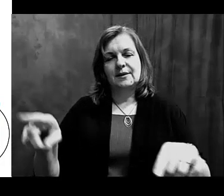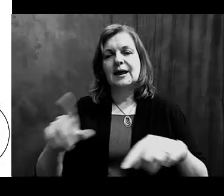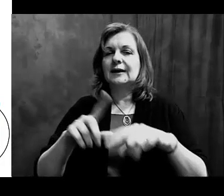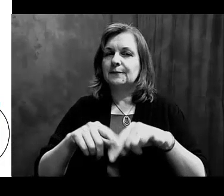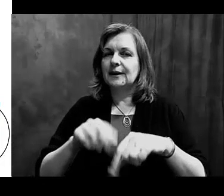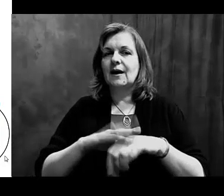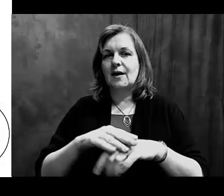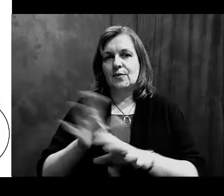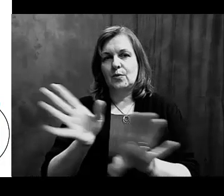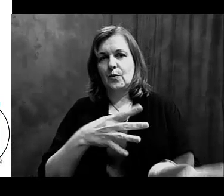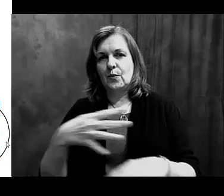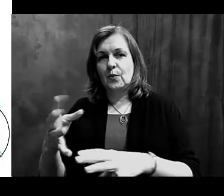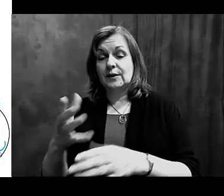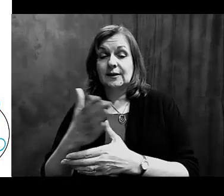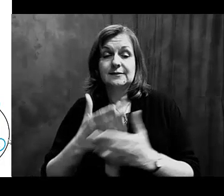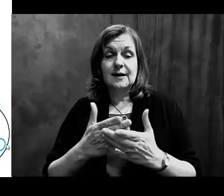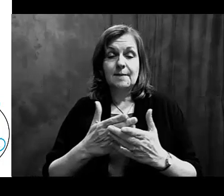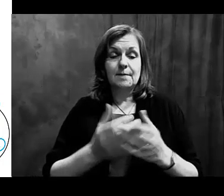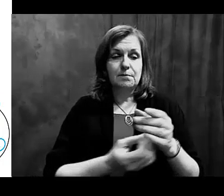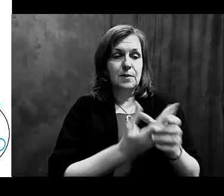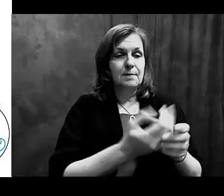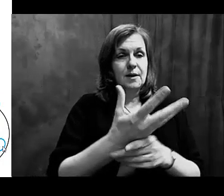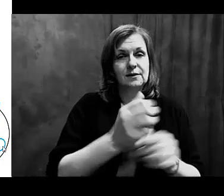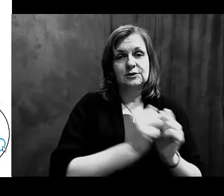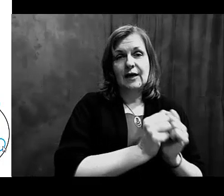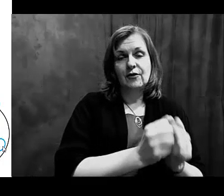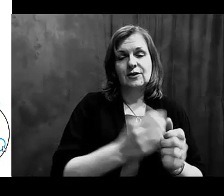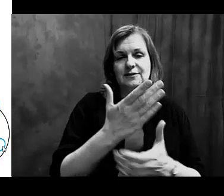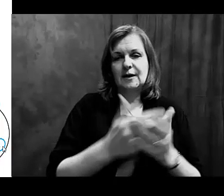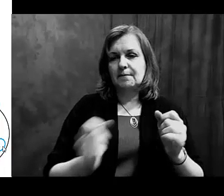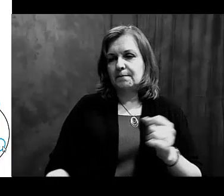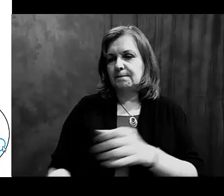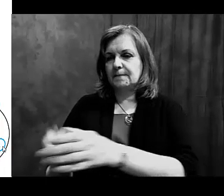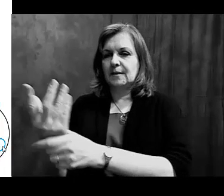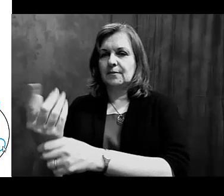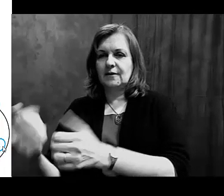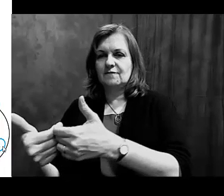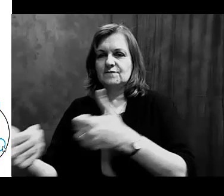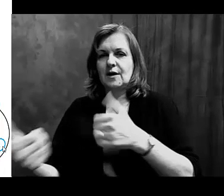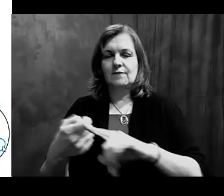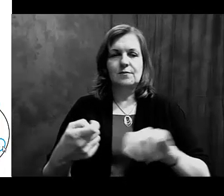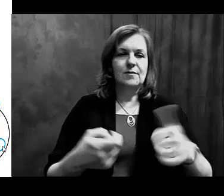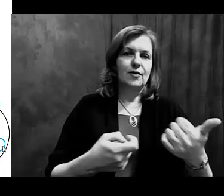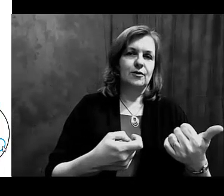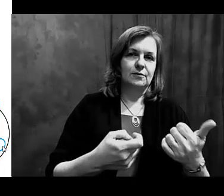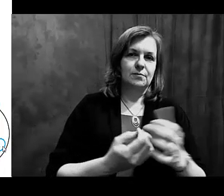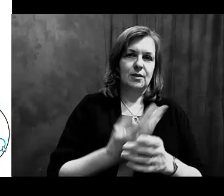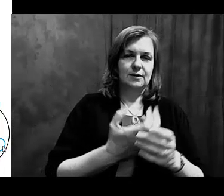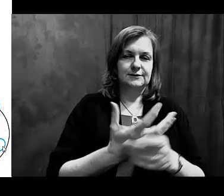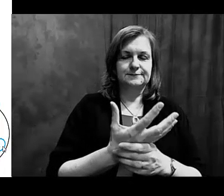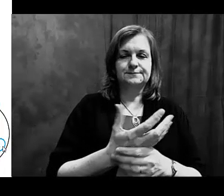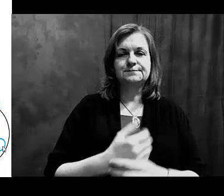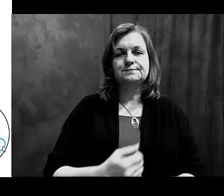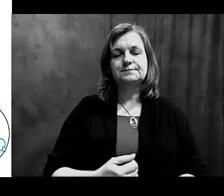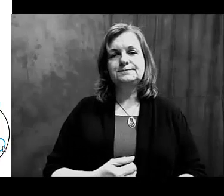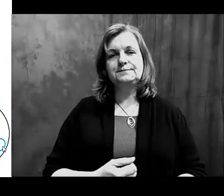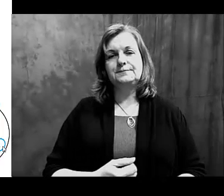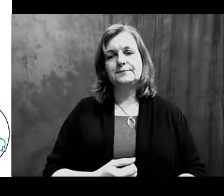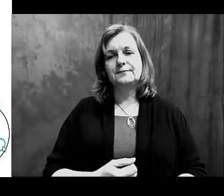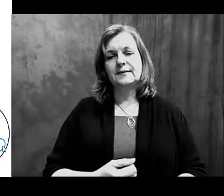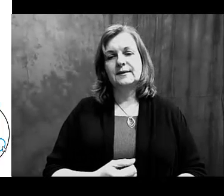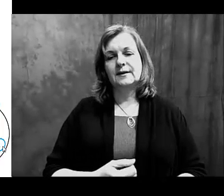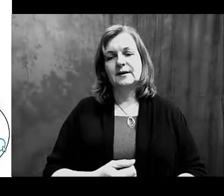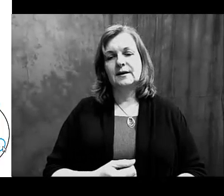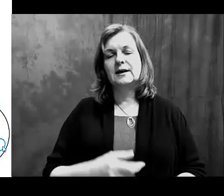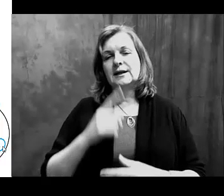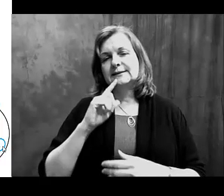is completely dependent on the wind. So you get some that are close together, some that are very far apart. This is important when we start